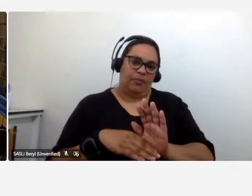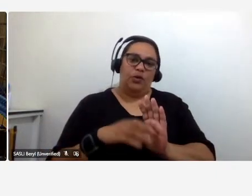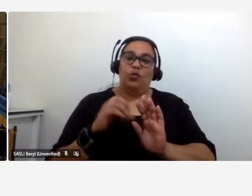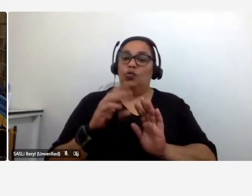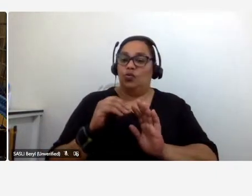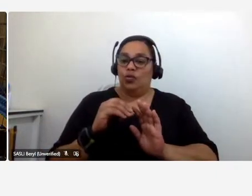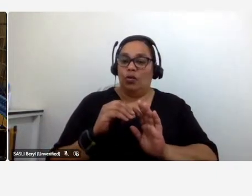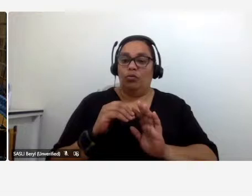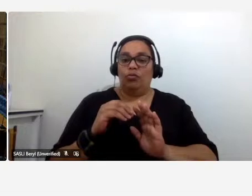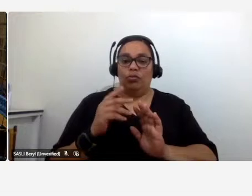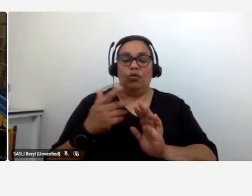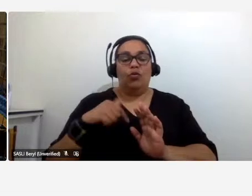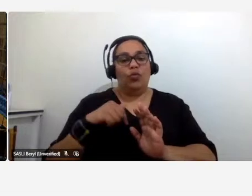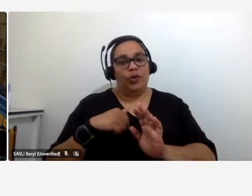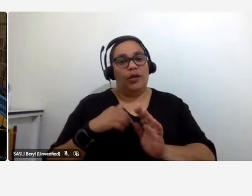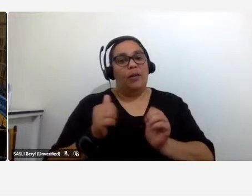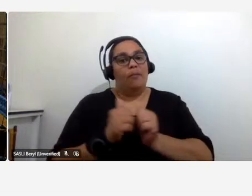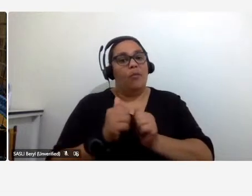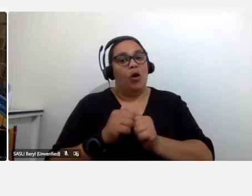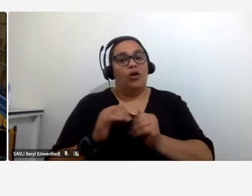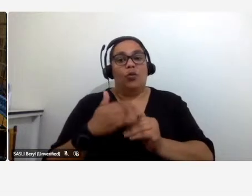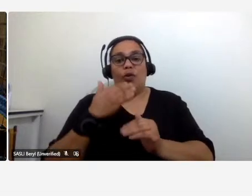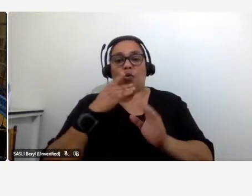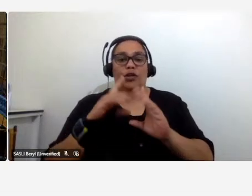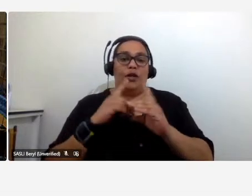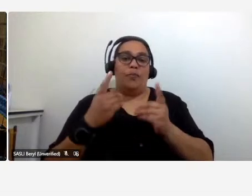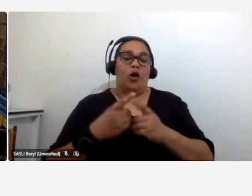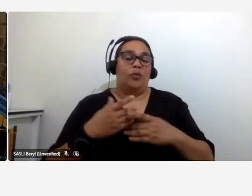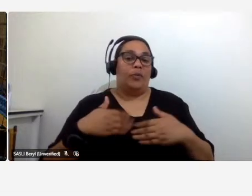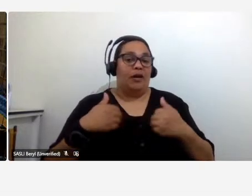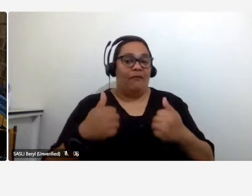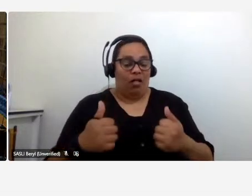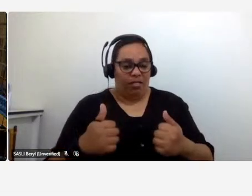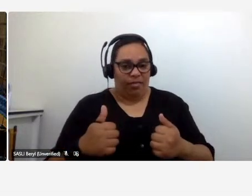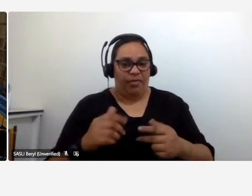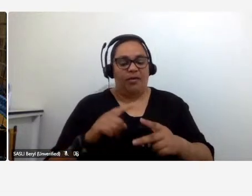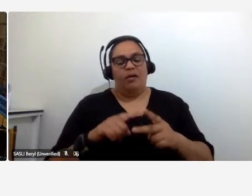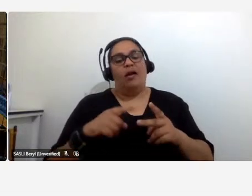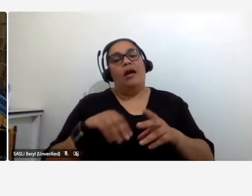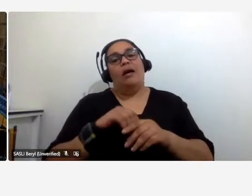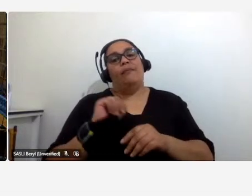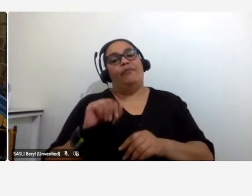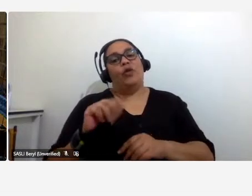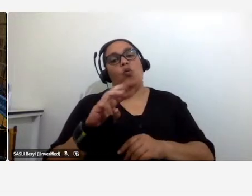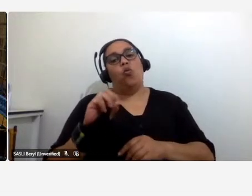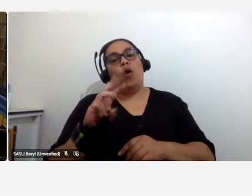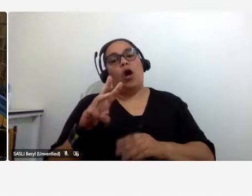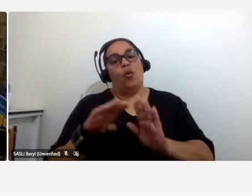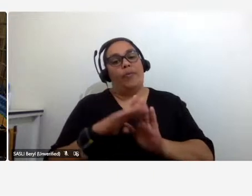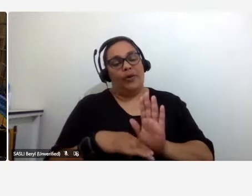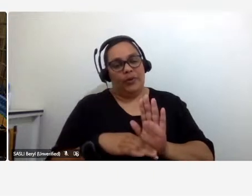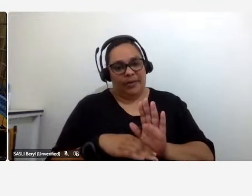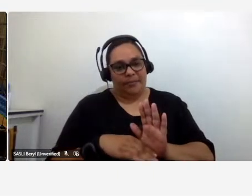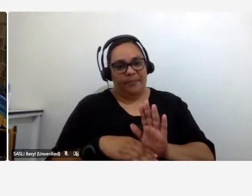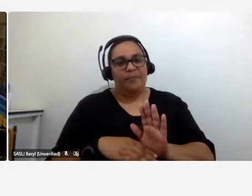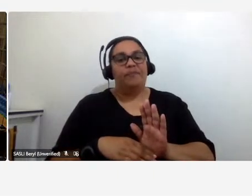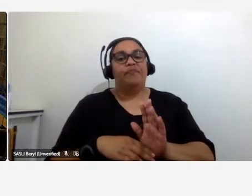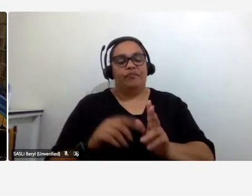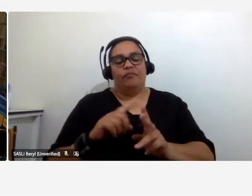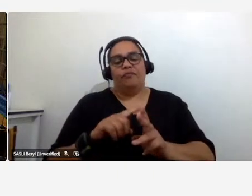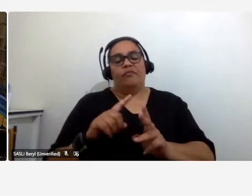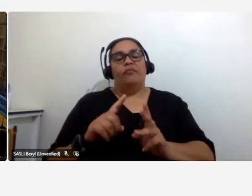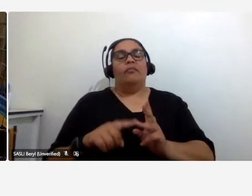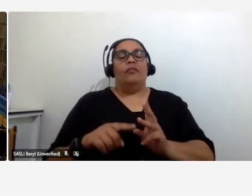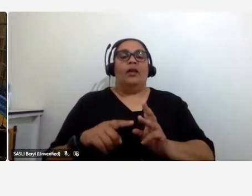So we've partnered with the Department of Health around the WOW program. Another